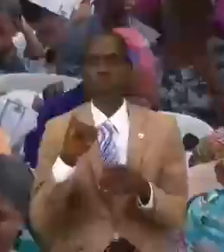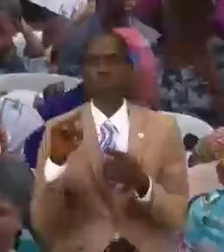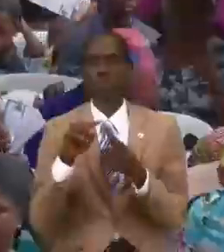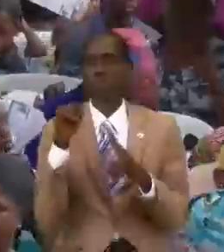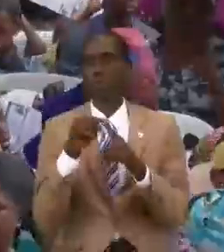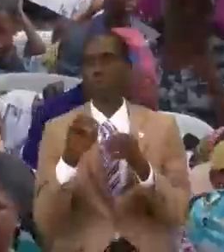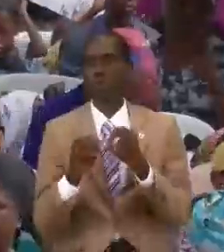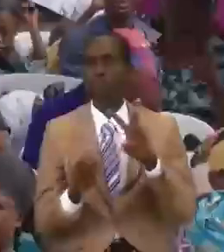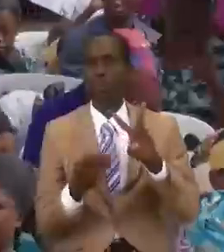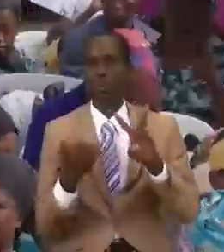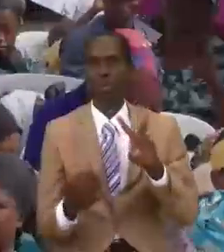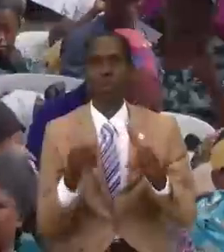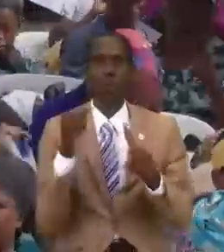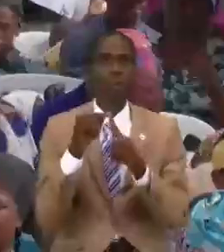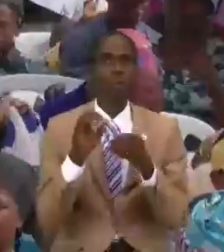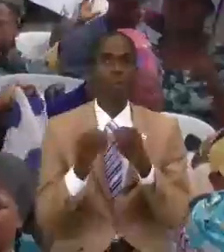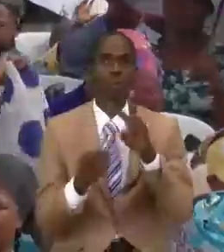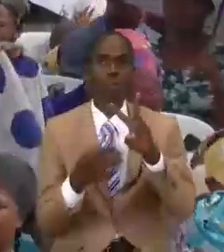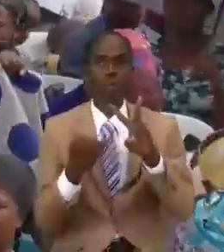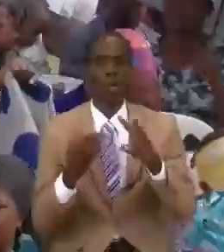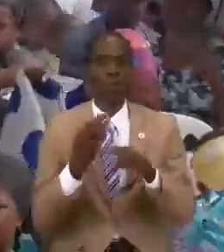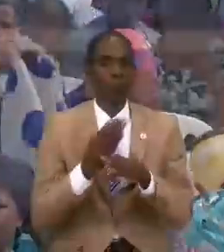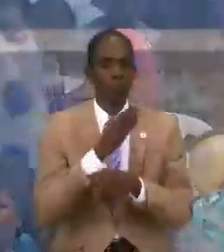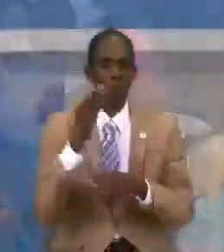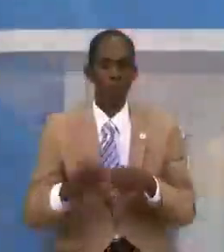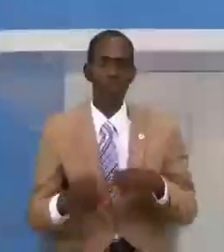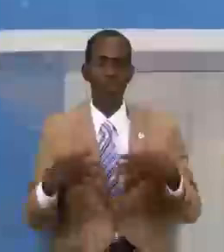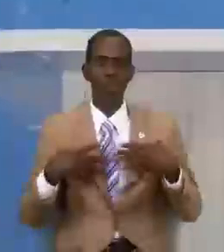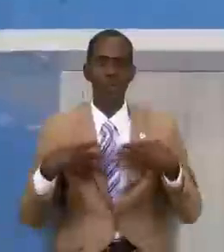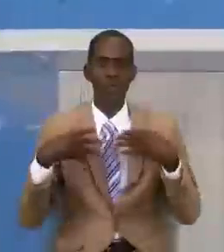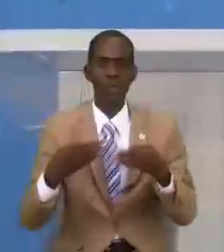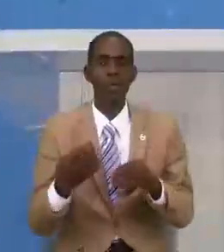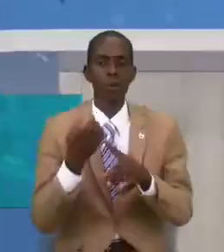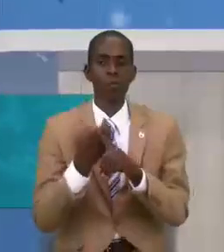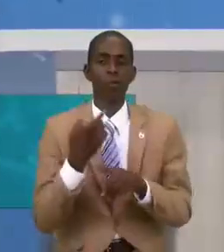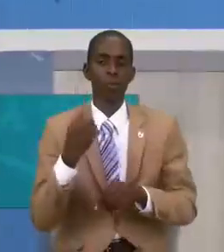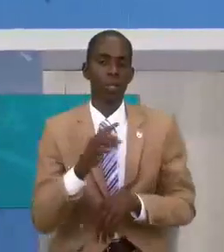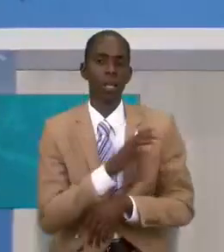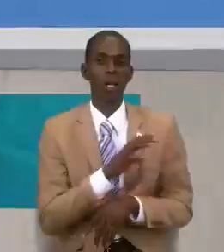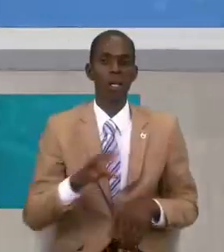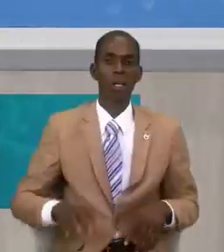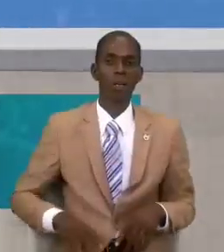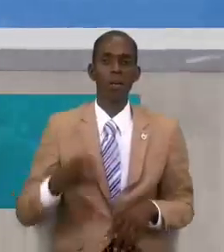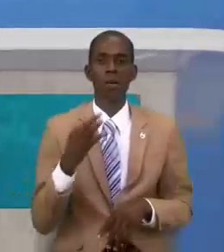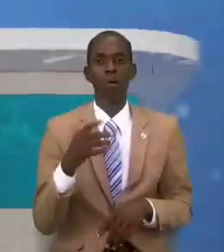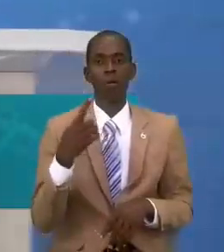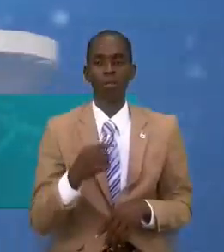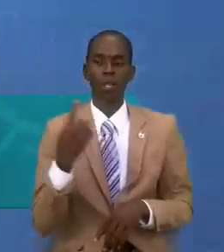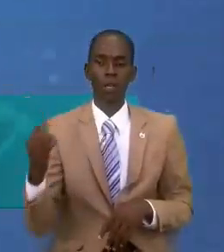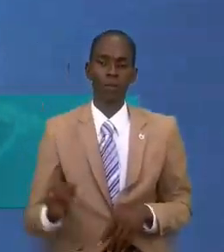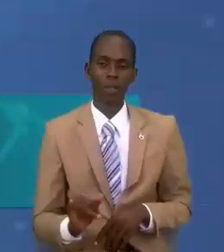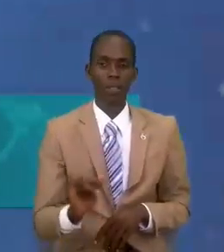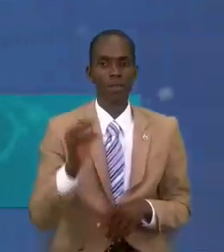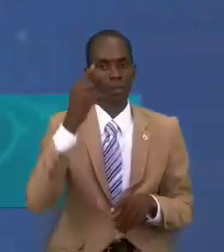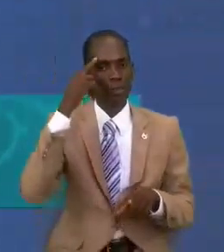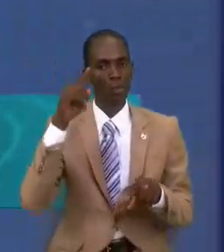cure from the Christ of the everlasting covenant. Now, Christ is not